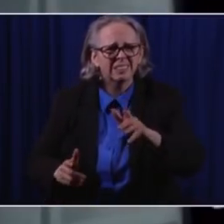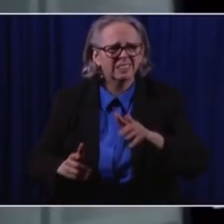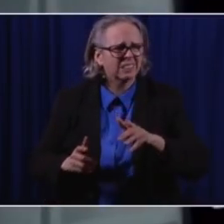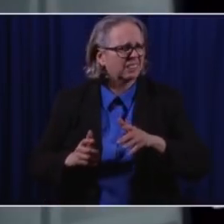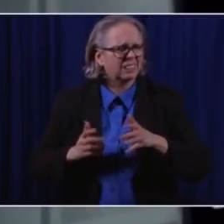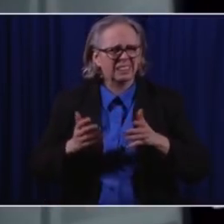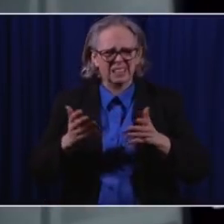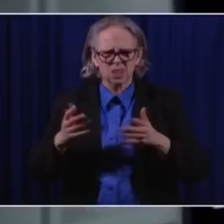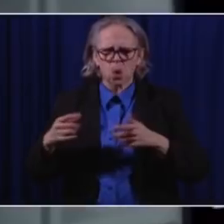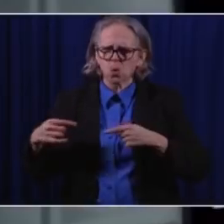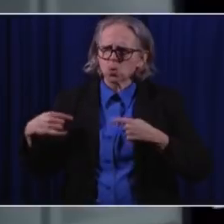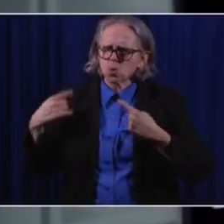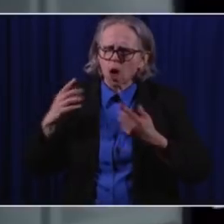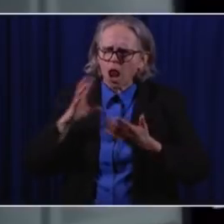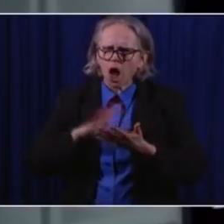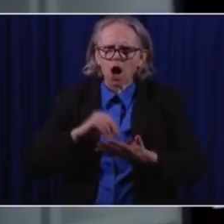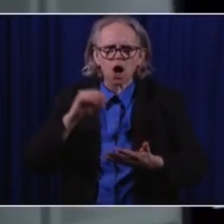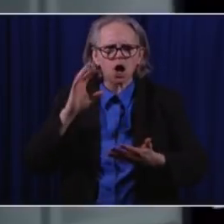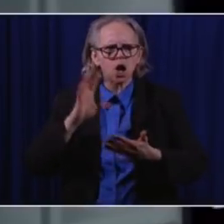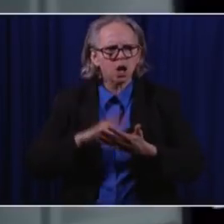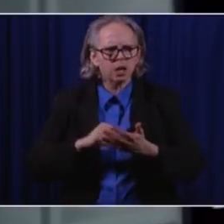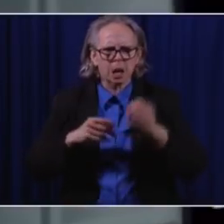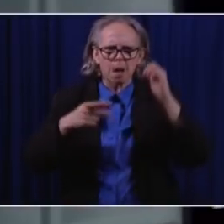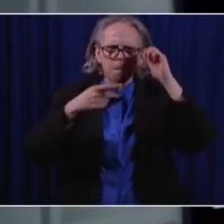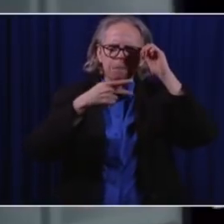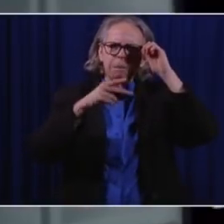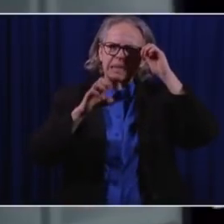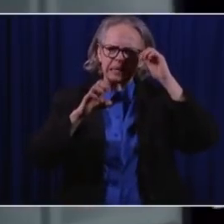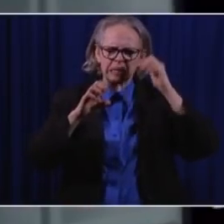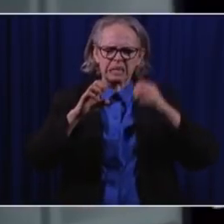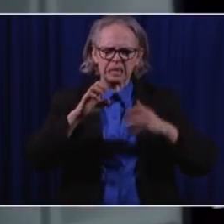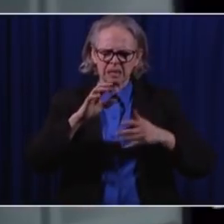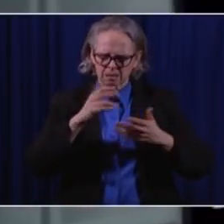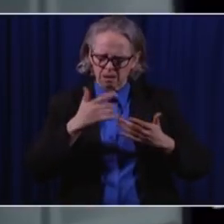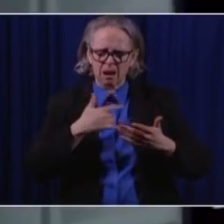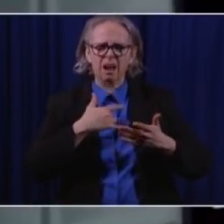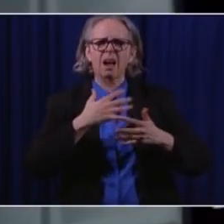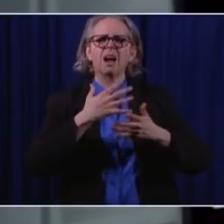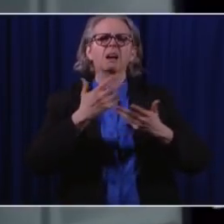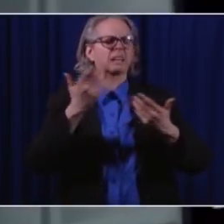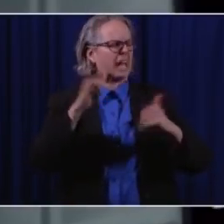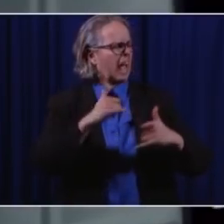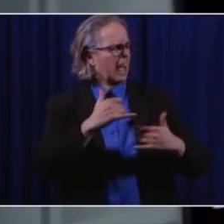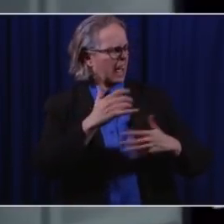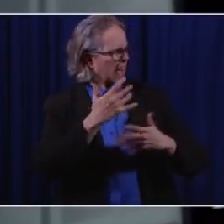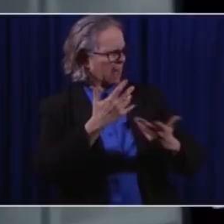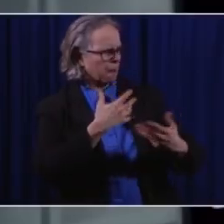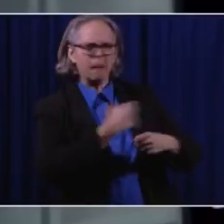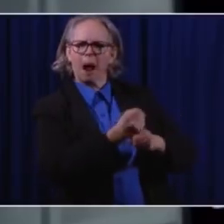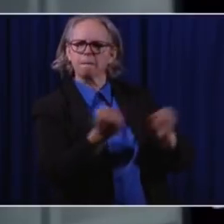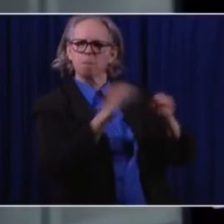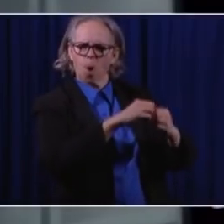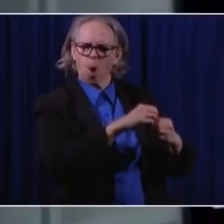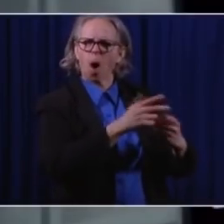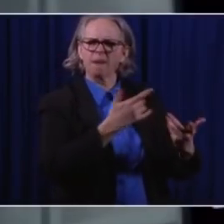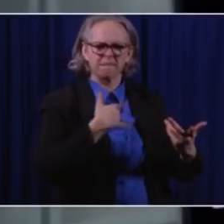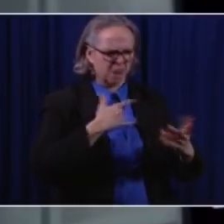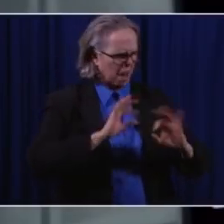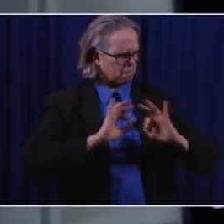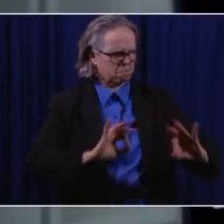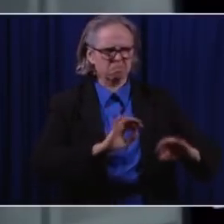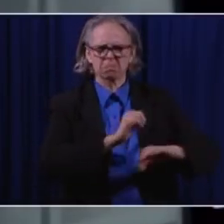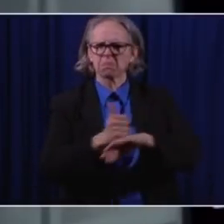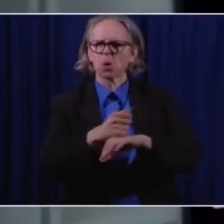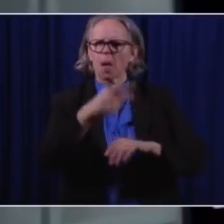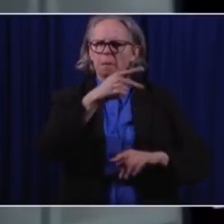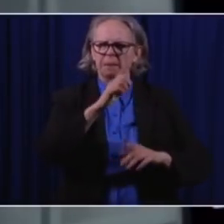and we can manufacture supplies and we can create spaces to place beds and put people in, but what we can't manufacture are